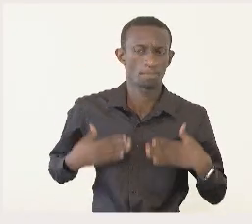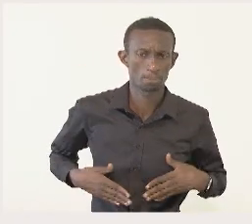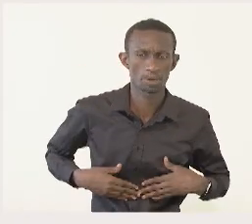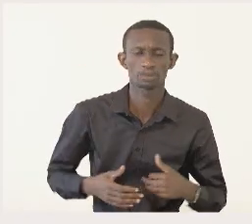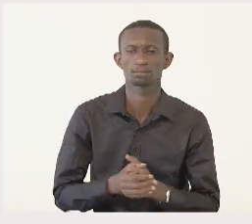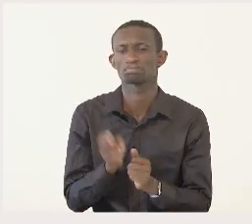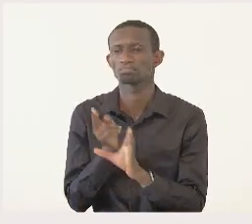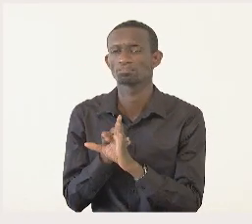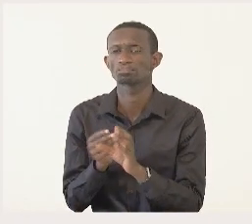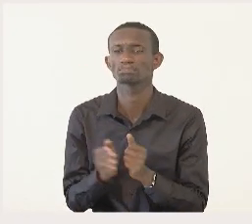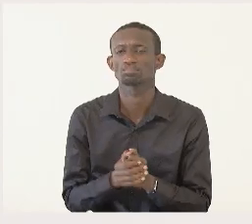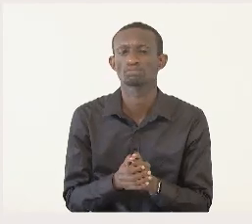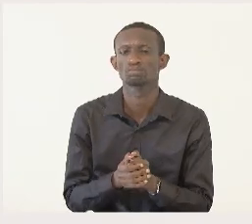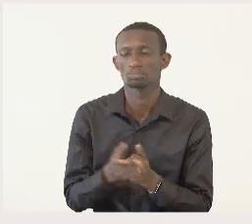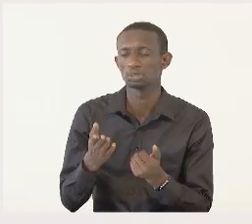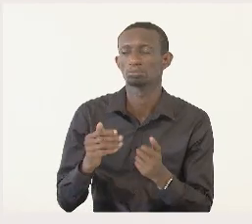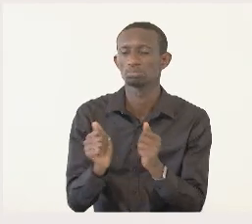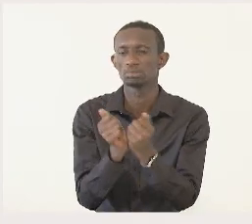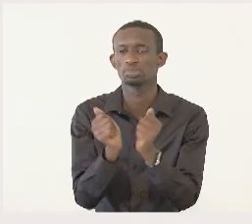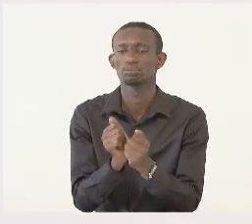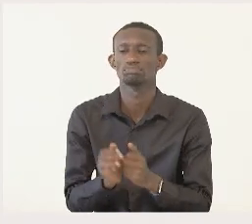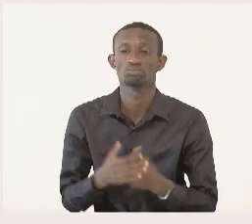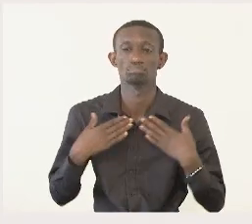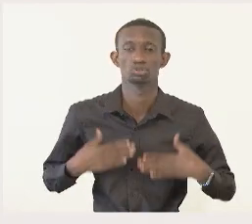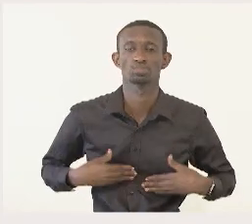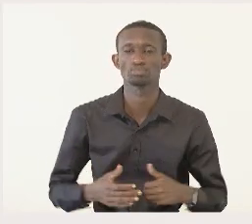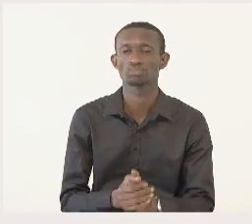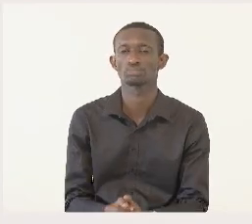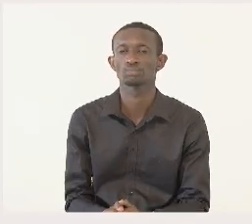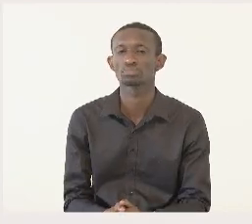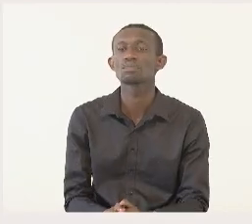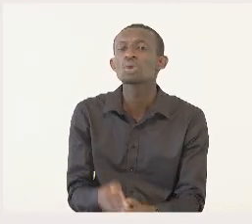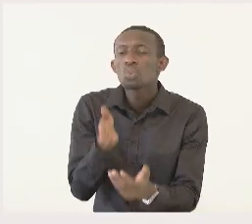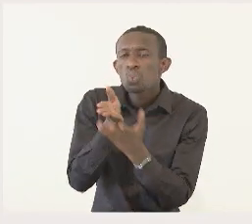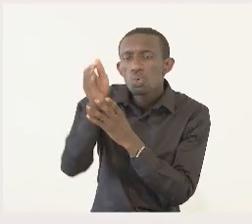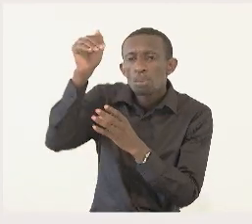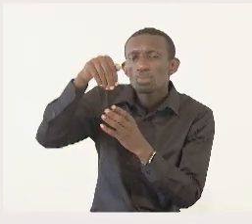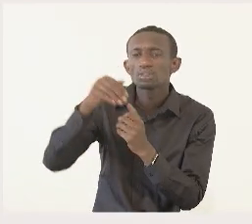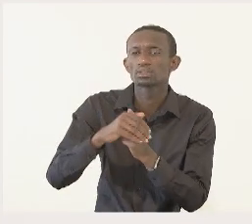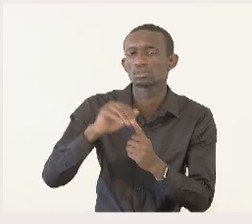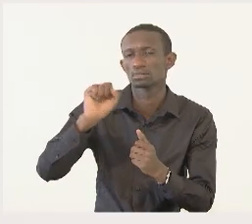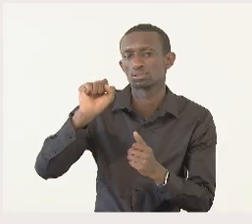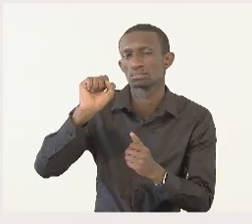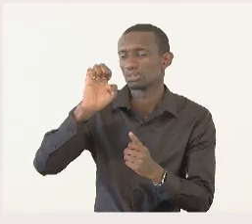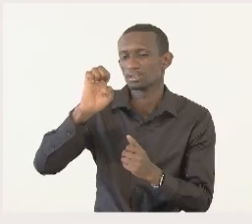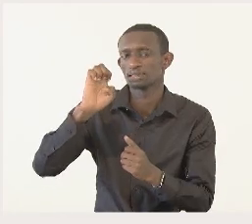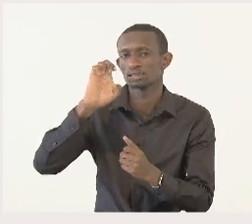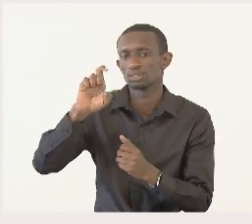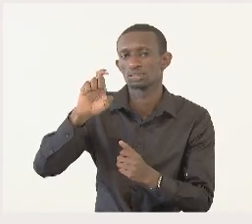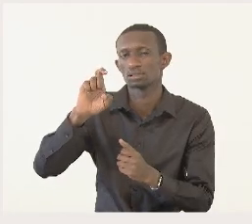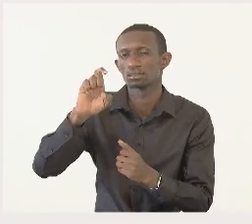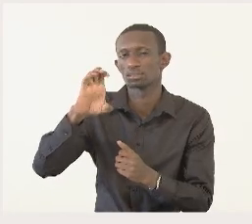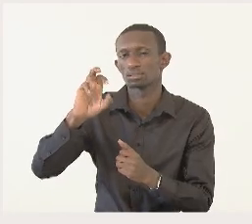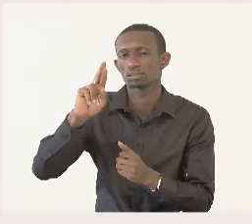fluid, automatically it will affect the body metabolism. So through excretion, organisms can control what you call osmotic